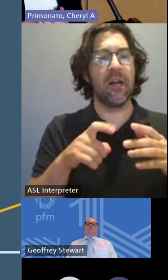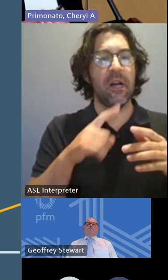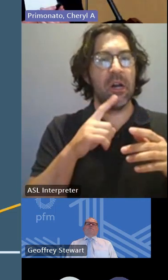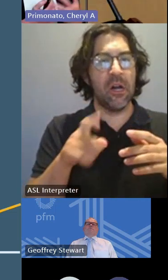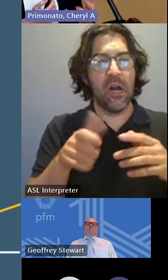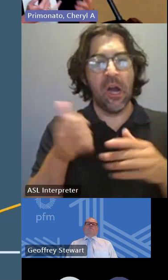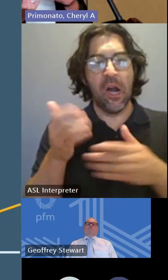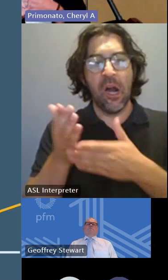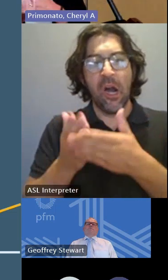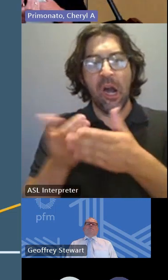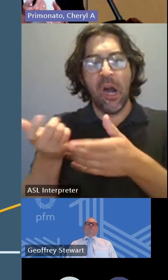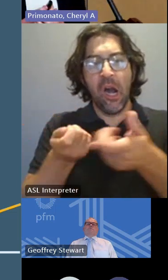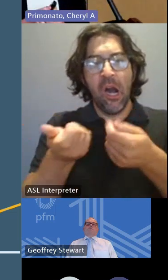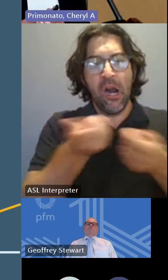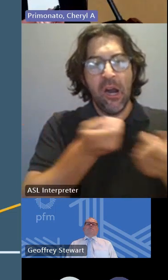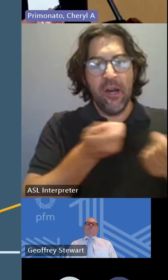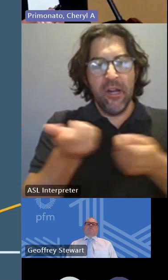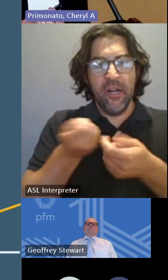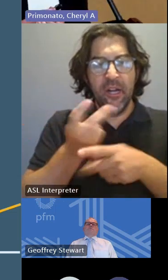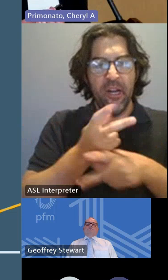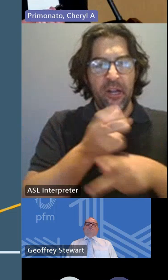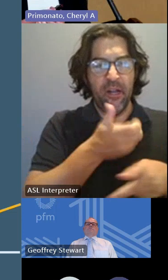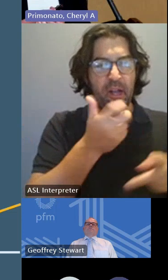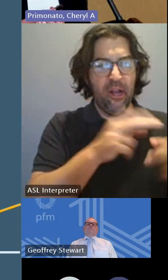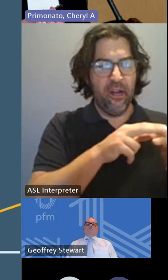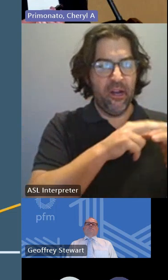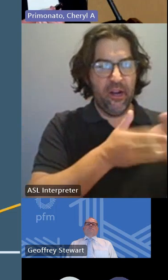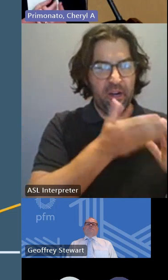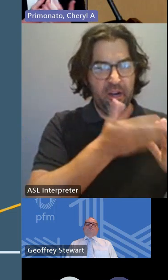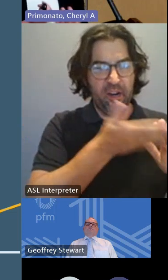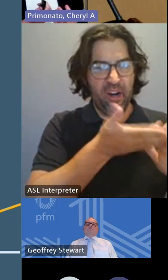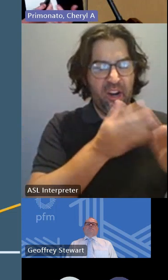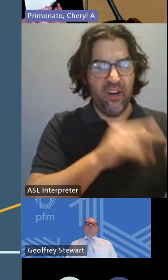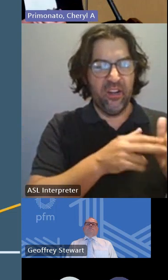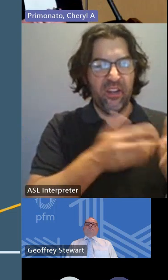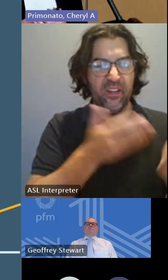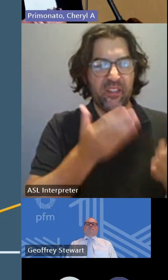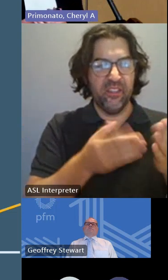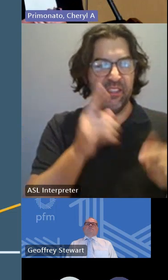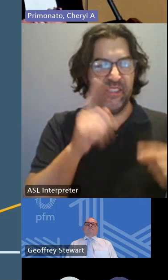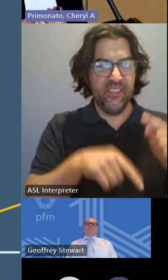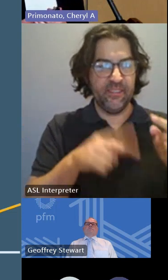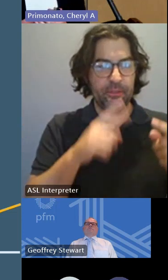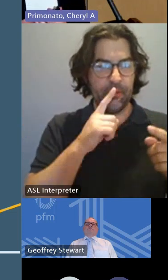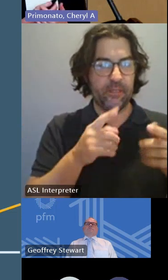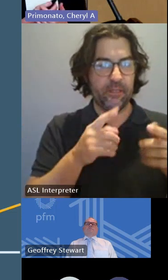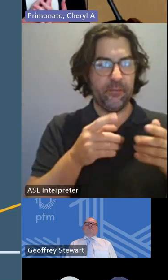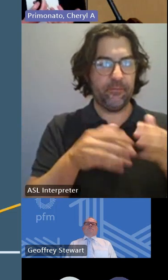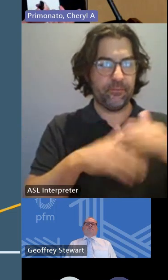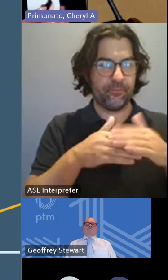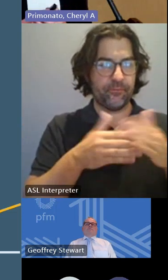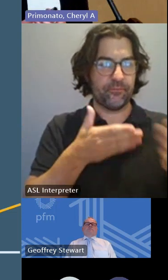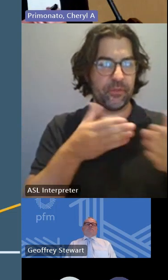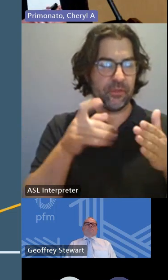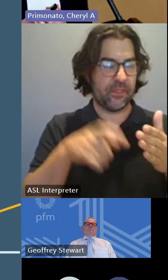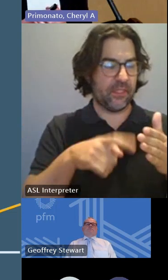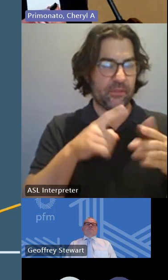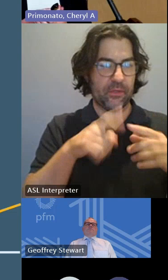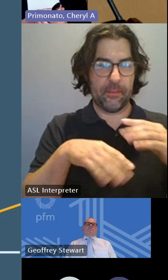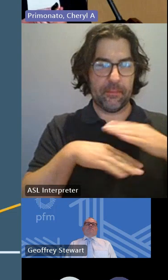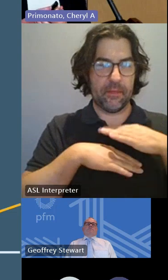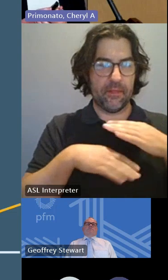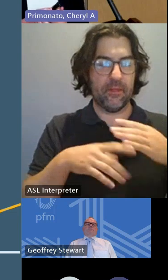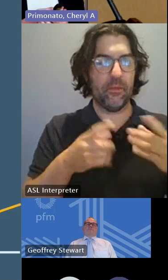from existing rail cars to keep the other rail cars working, which could mean that we may not be able to meet our peak service needs. So we are